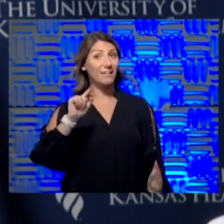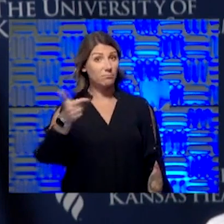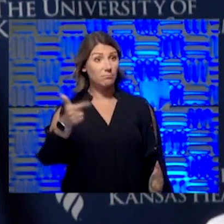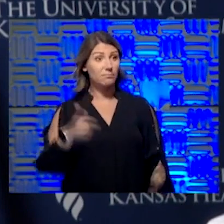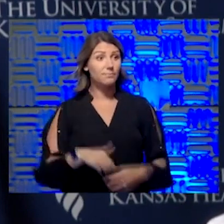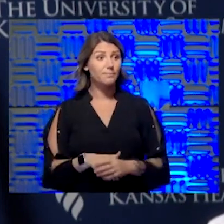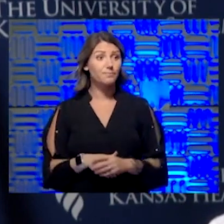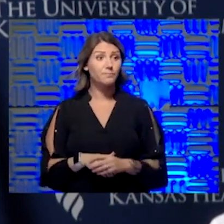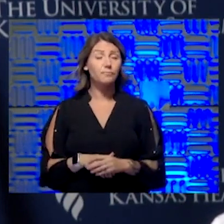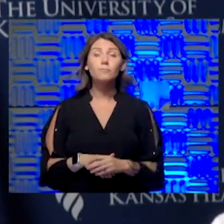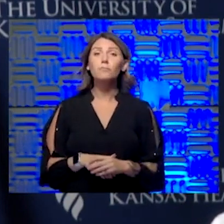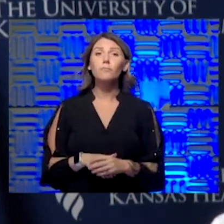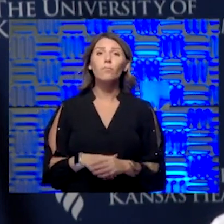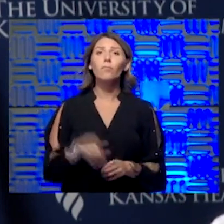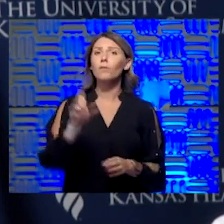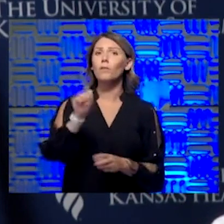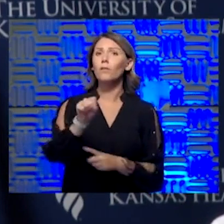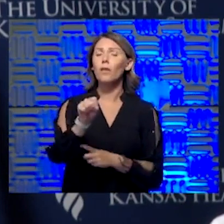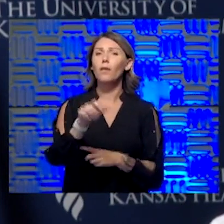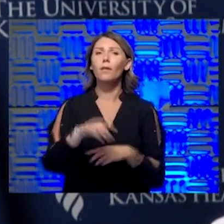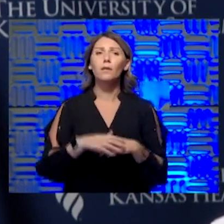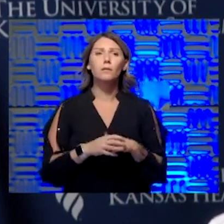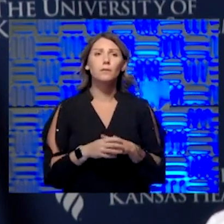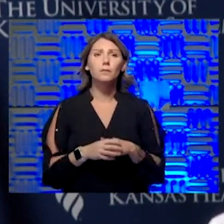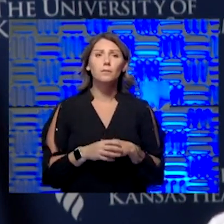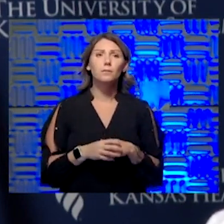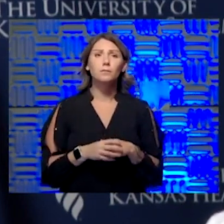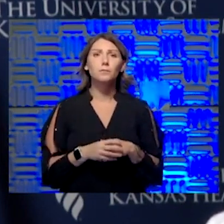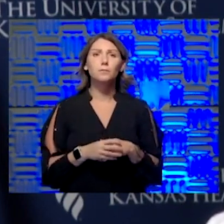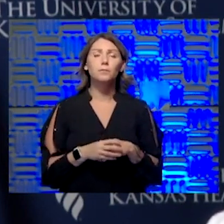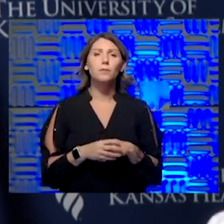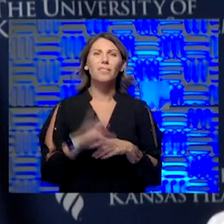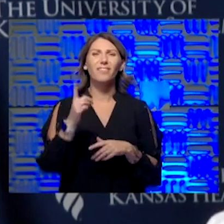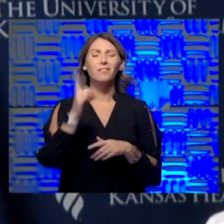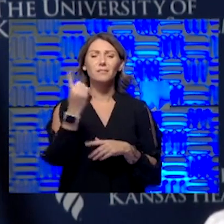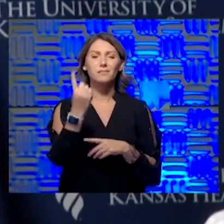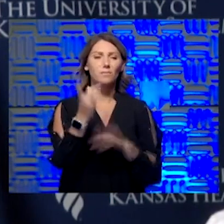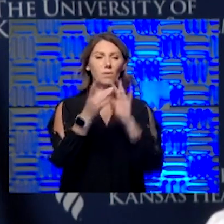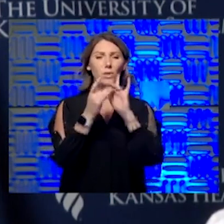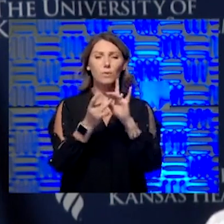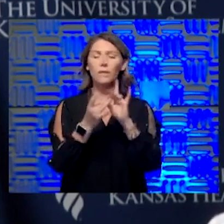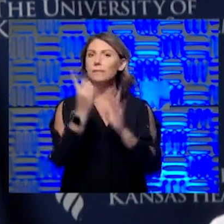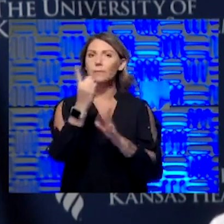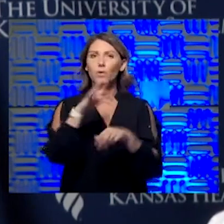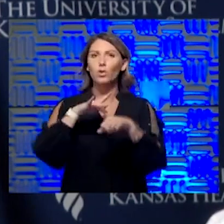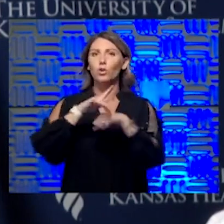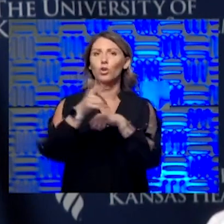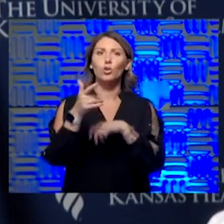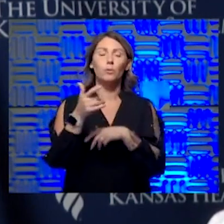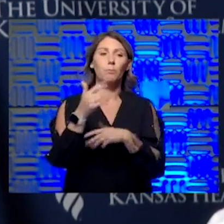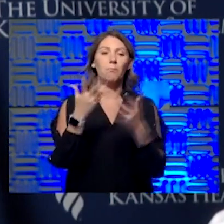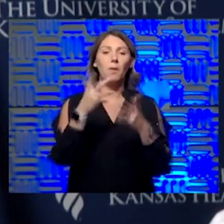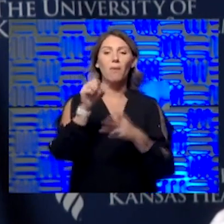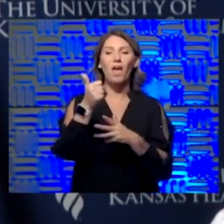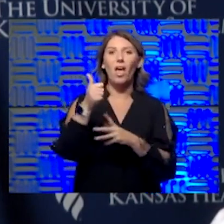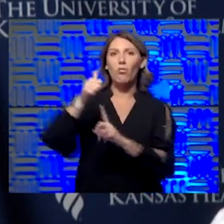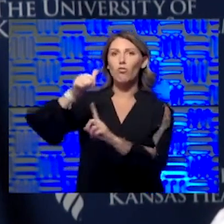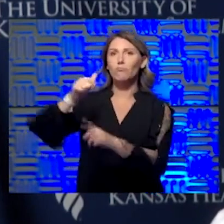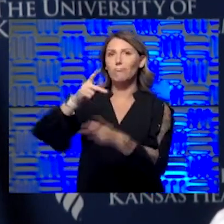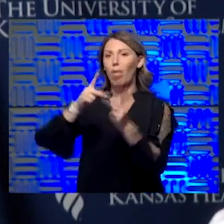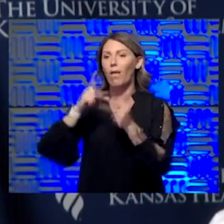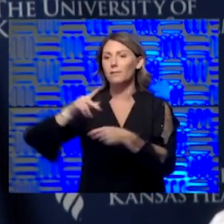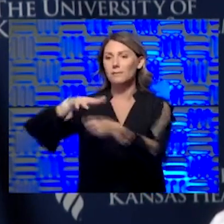So we have all of those practices in place. We've changed our workflow. Yeah, and we think eventually we'll have longer hours during the day, and we'll be